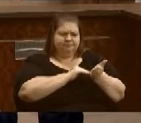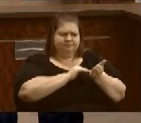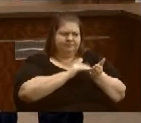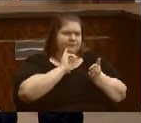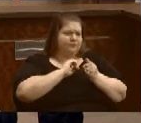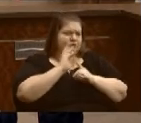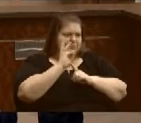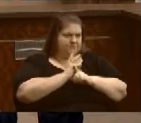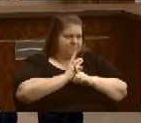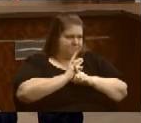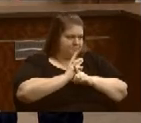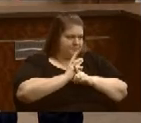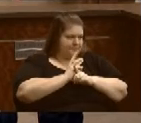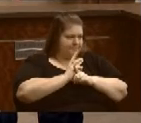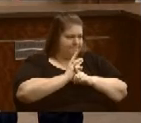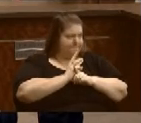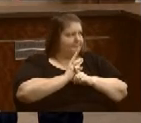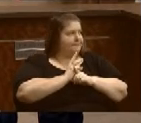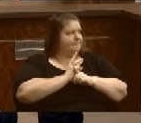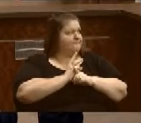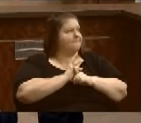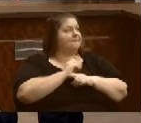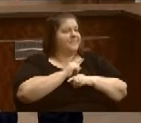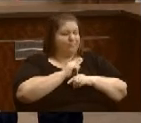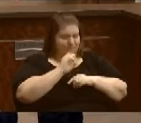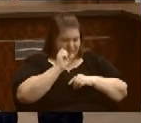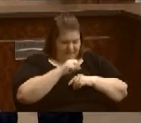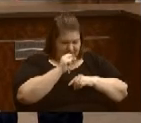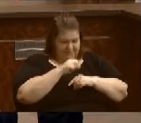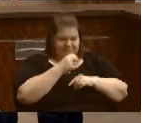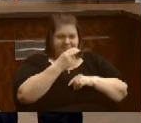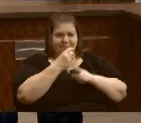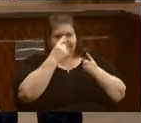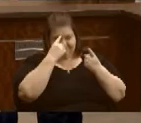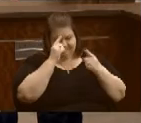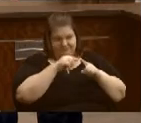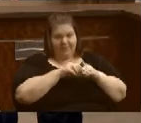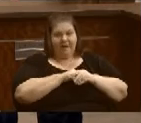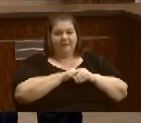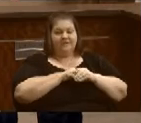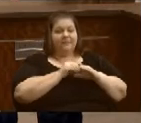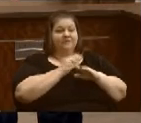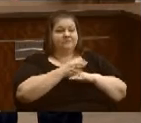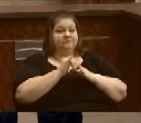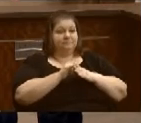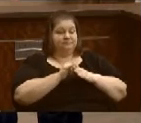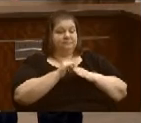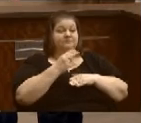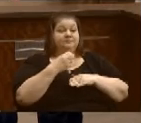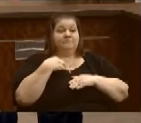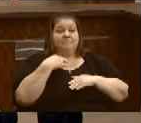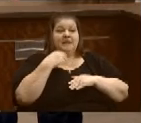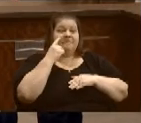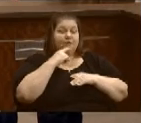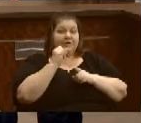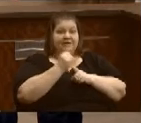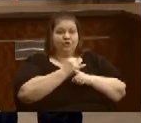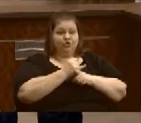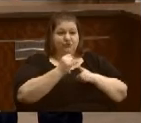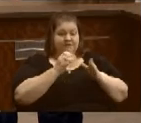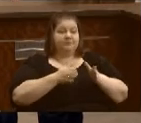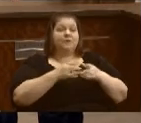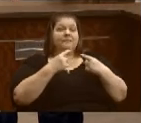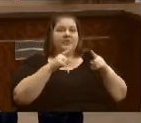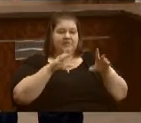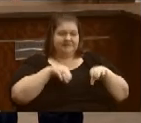6 months. So far he's shaking his head yes, so he agrees with me. After which you applied again for an internship and was accepted